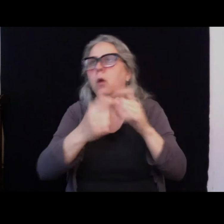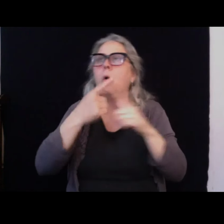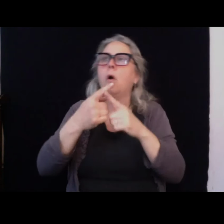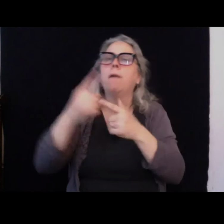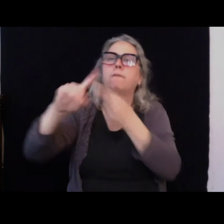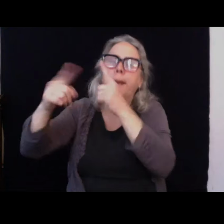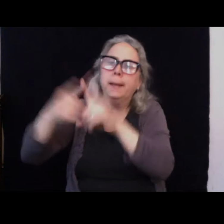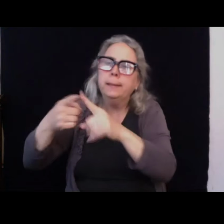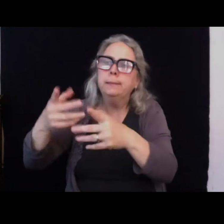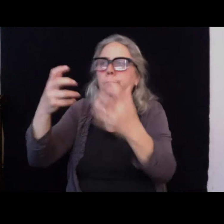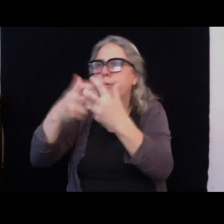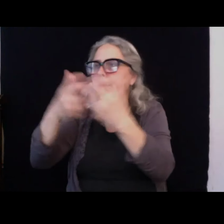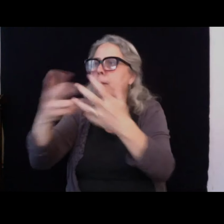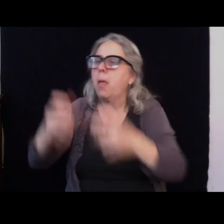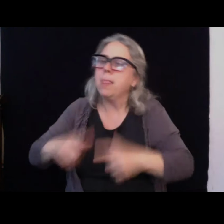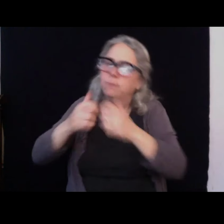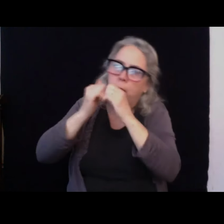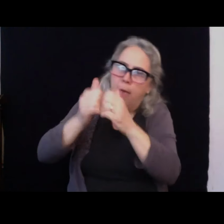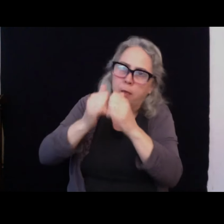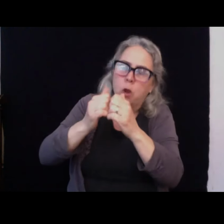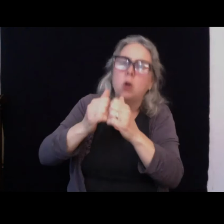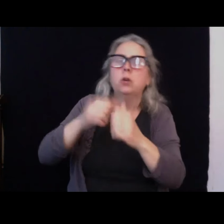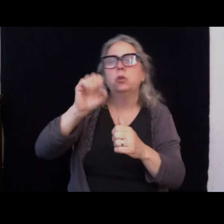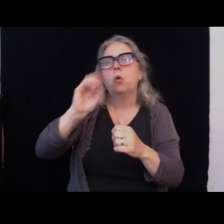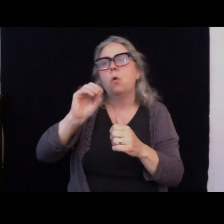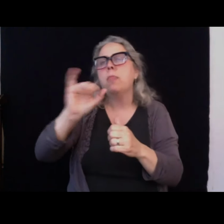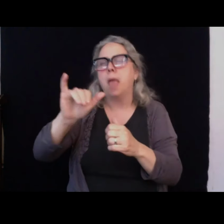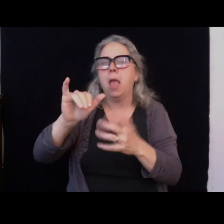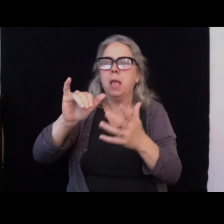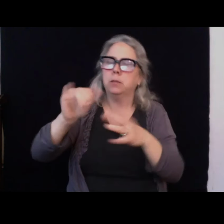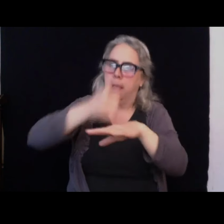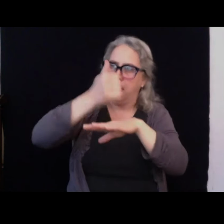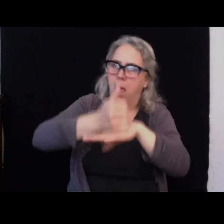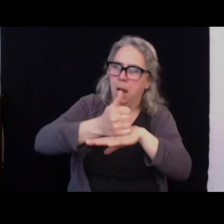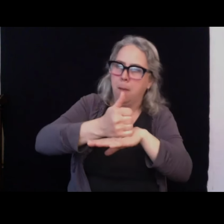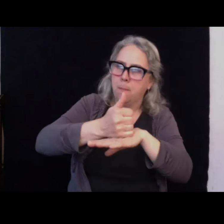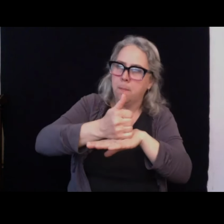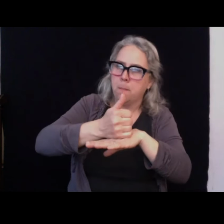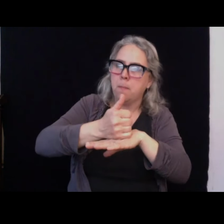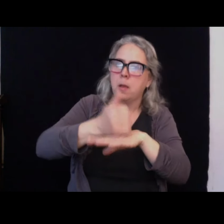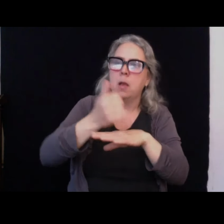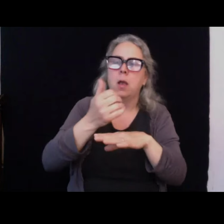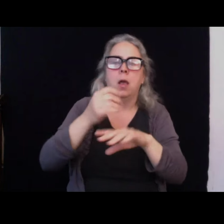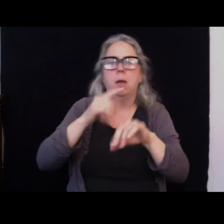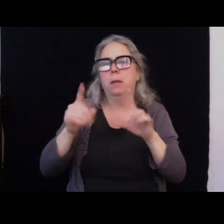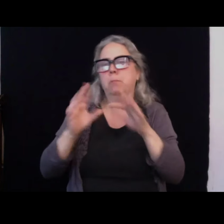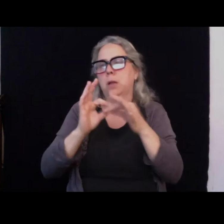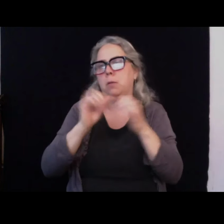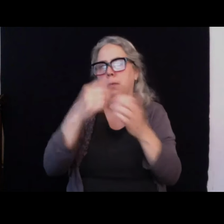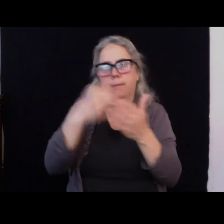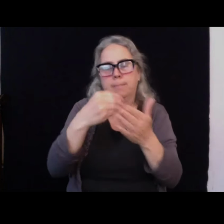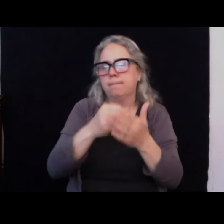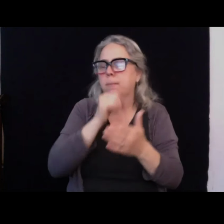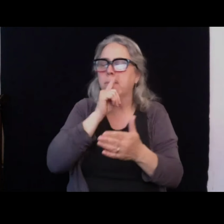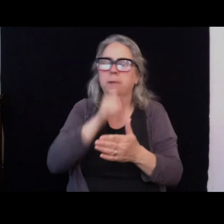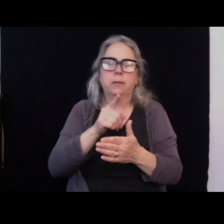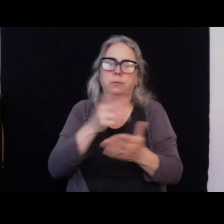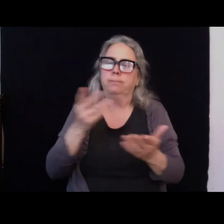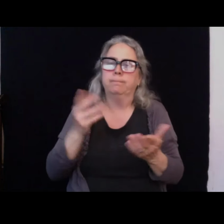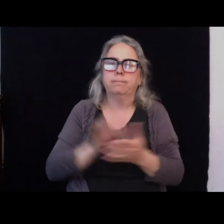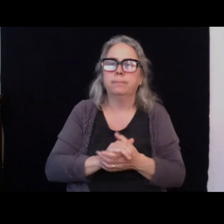like that. So they made that arrangement, but as far as the funding, I'm not really